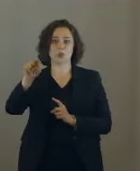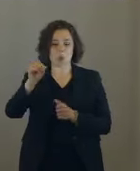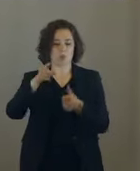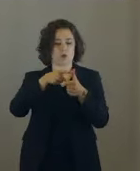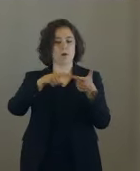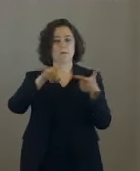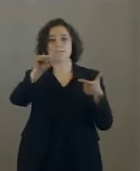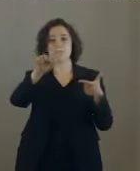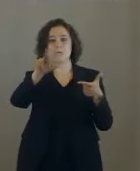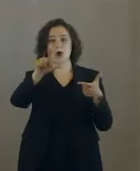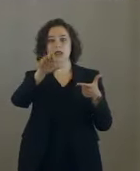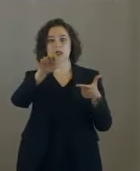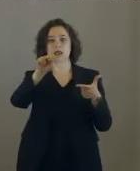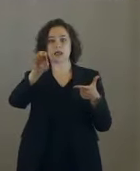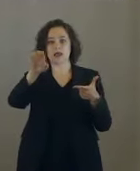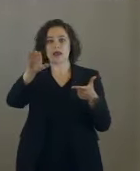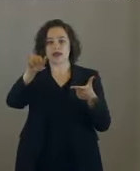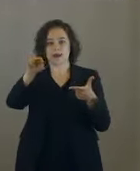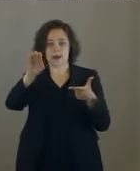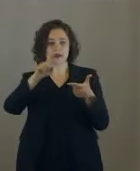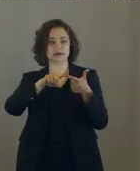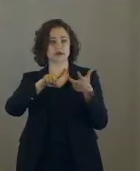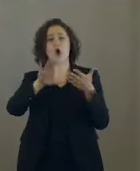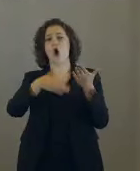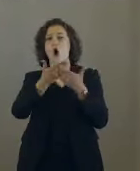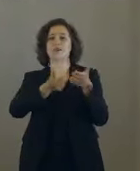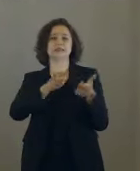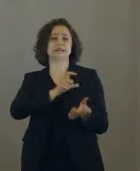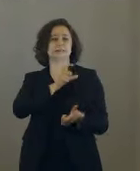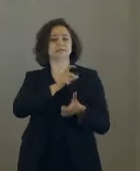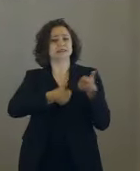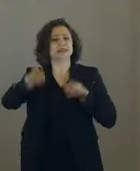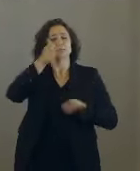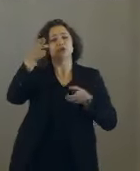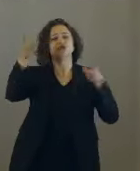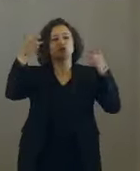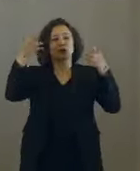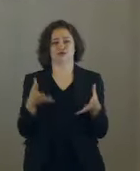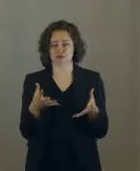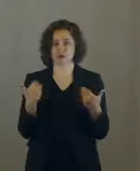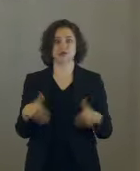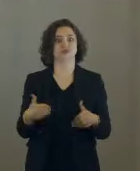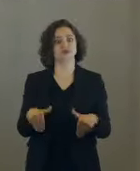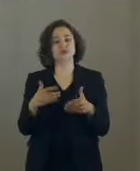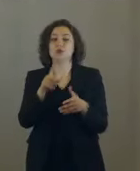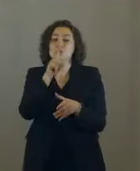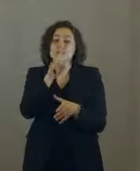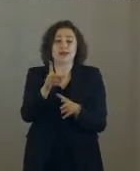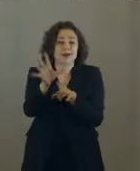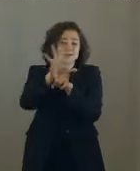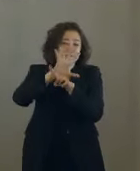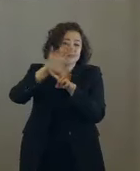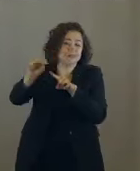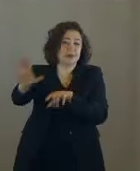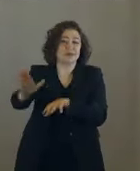and all the deputy directors for the investigations and closing the cases that they have over is remarkable in terms of the progress